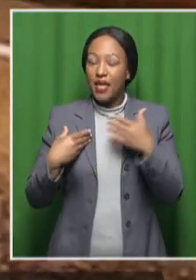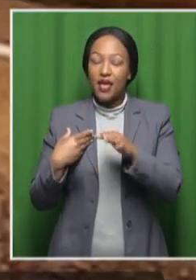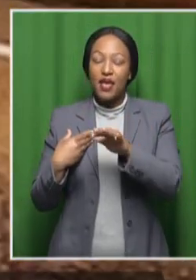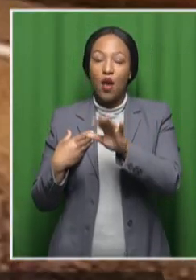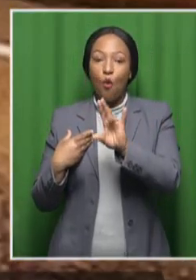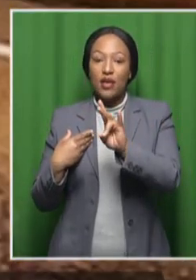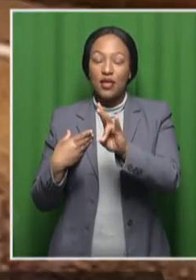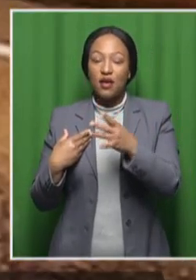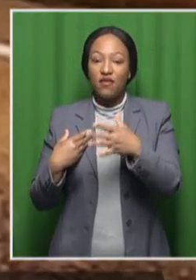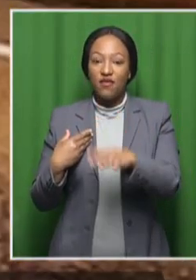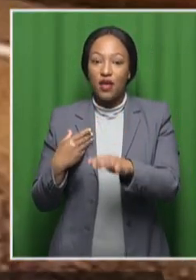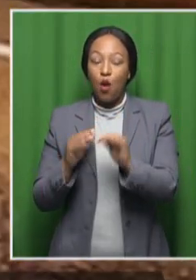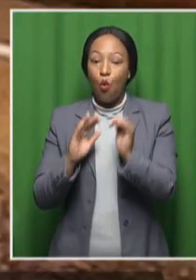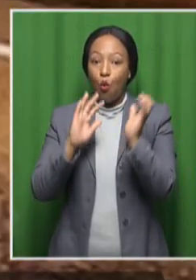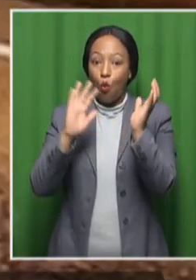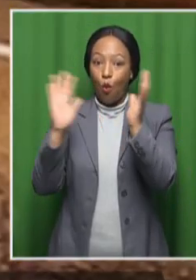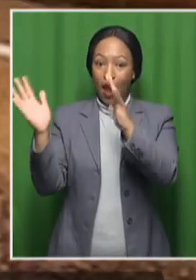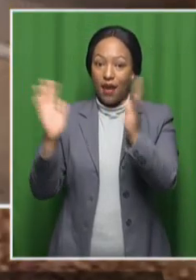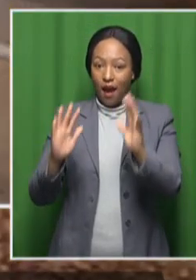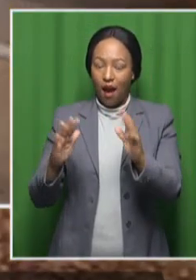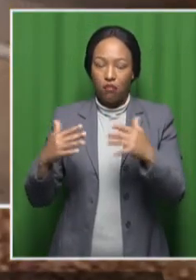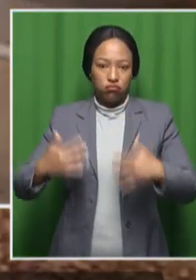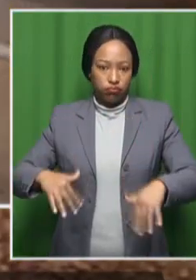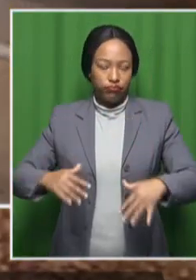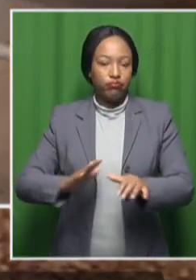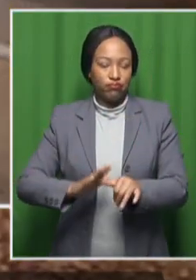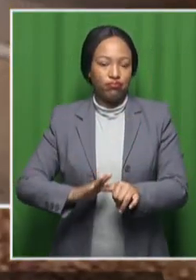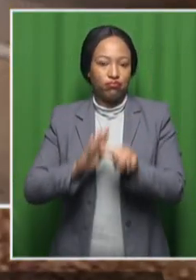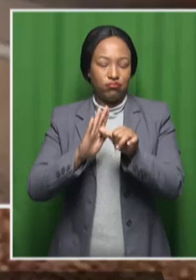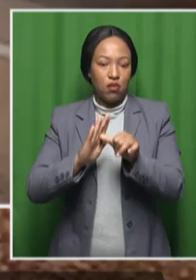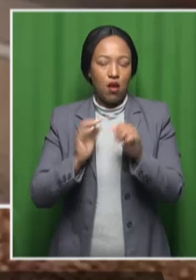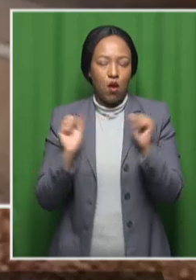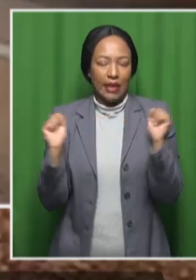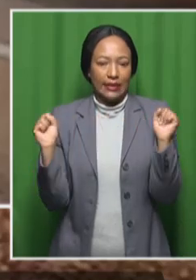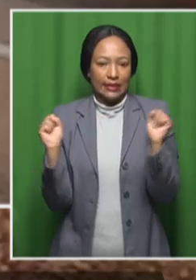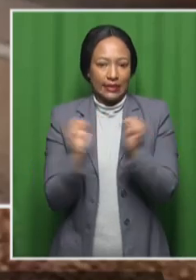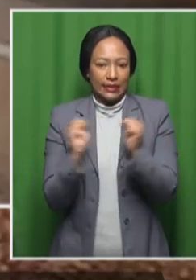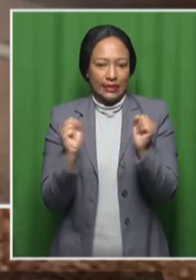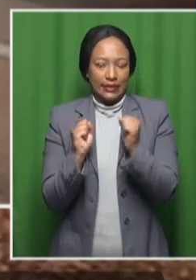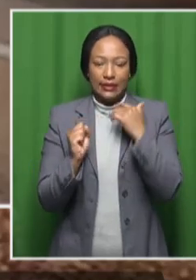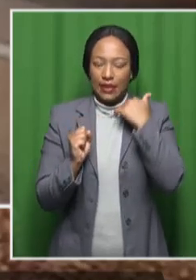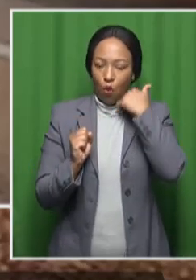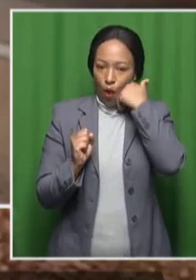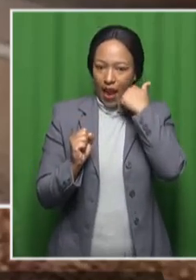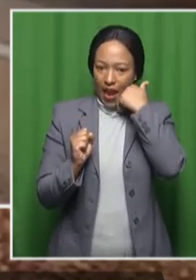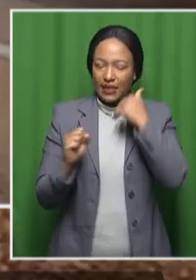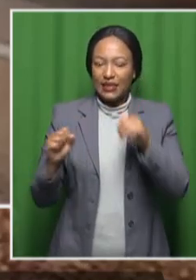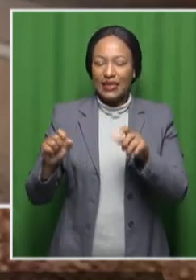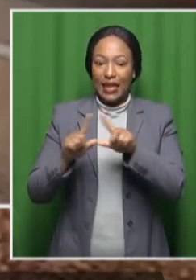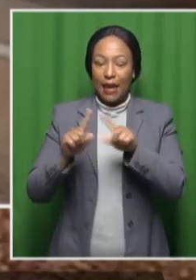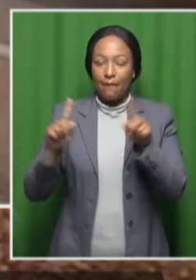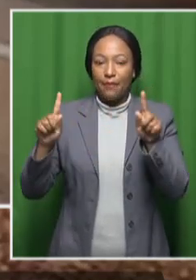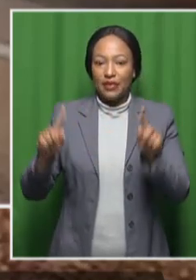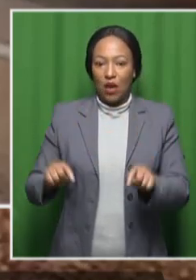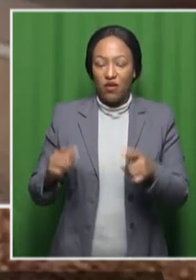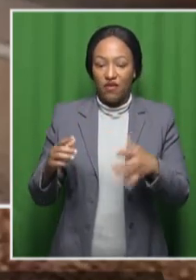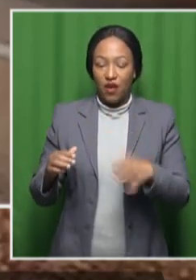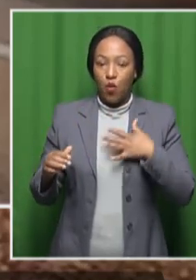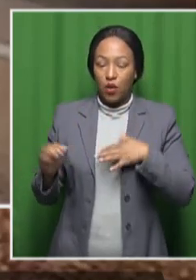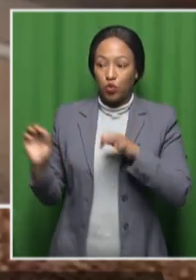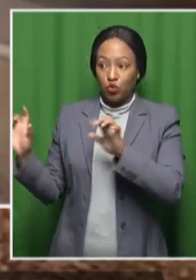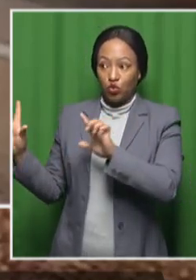that weather update, that very important weather update from a cold and wet Cape Town. Let me show you what's going on. This is the Liesbeek